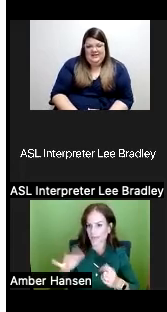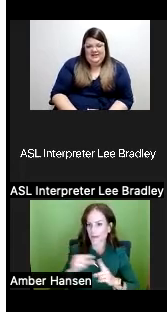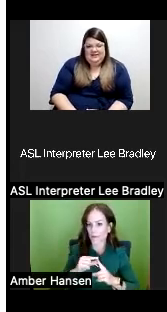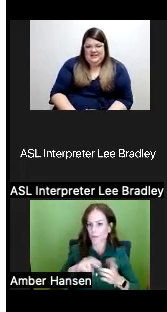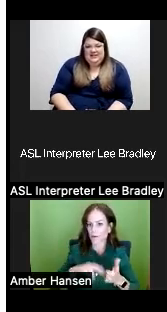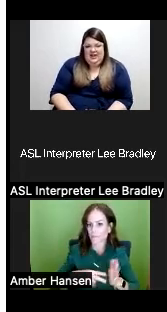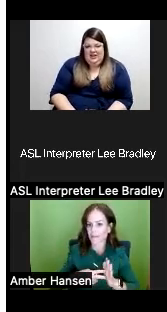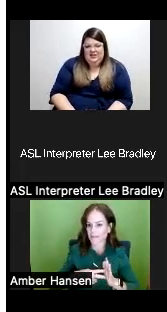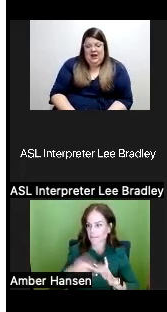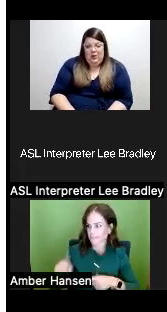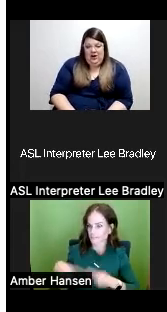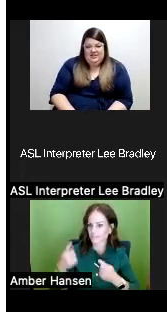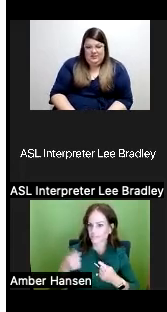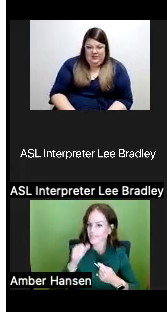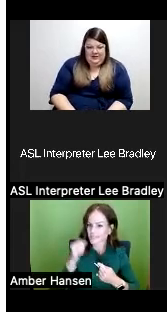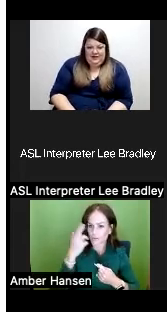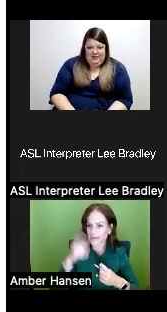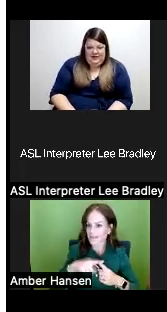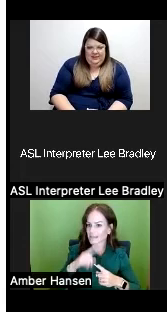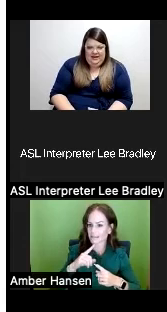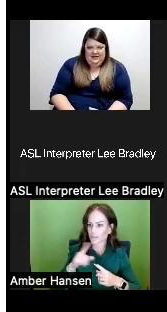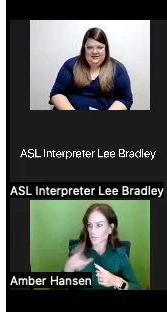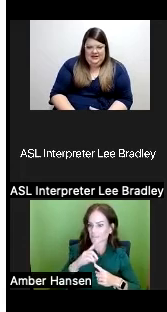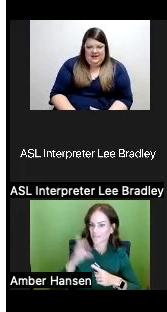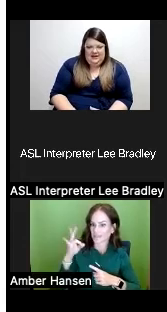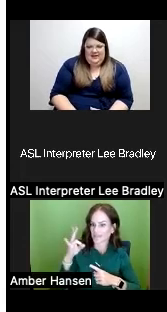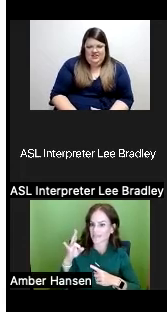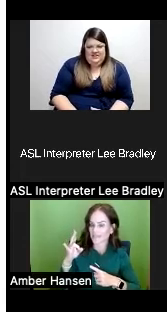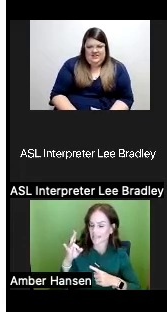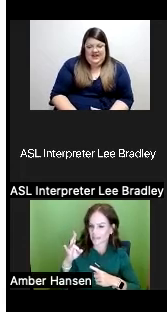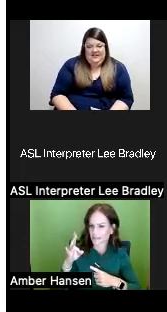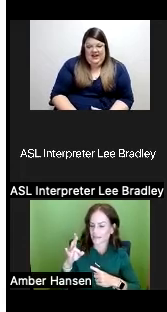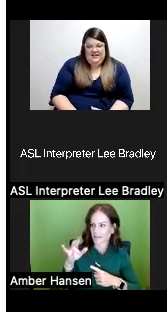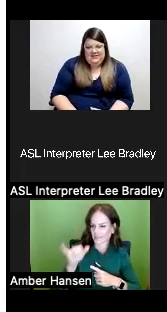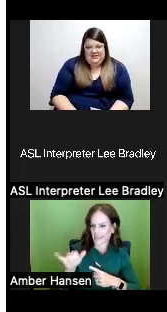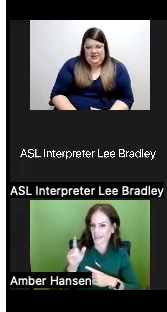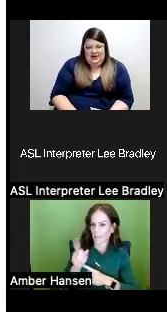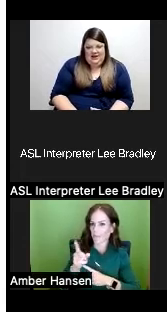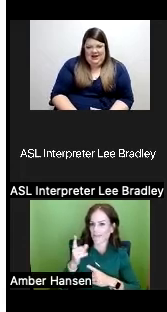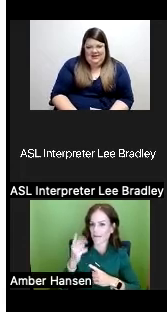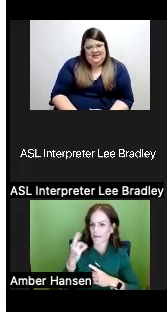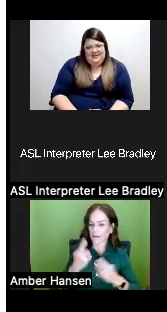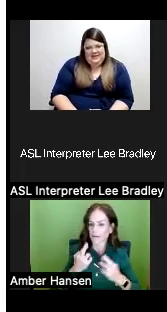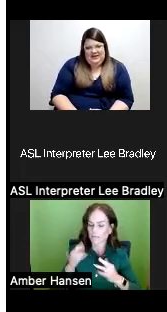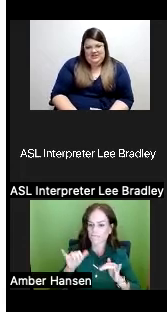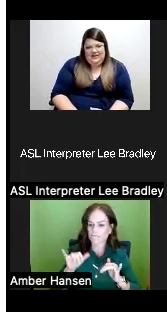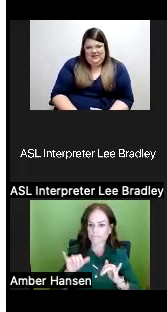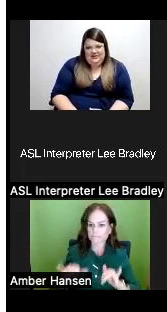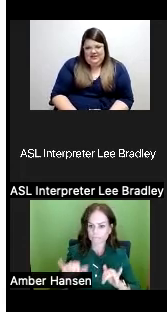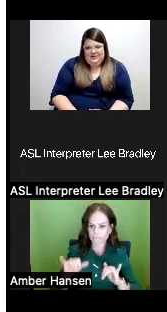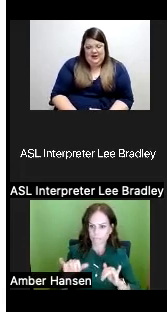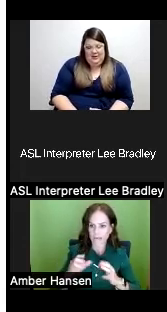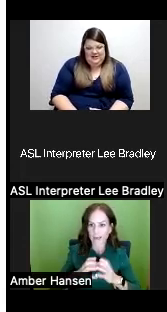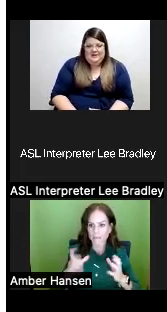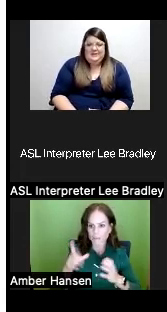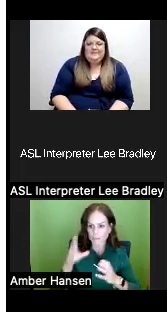of that incidental knowledge, that word Suburban, what that meant, that she just didn't have access to. And at 17, she finally